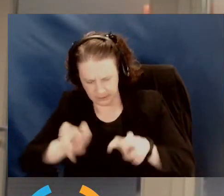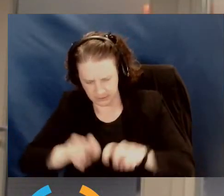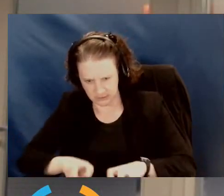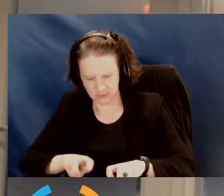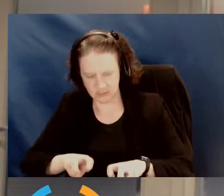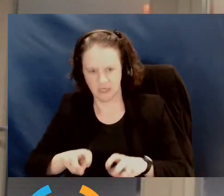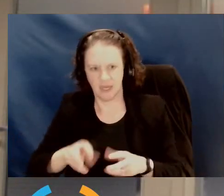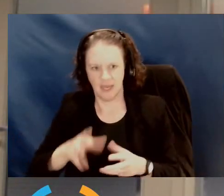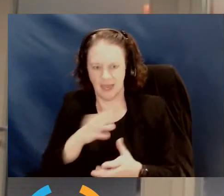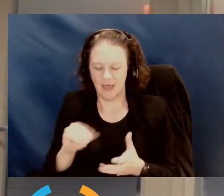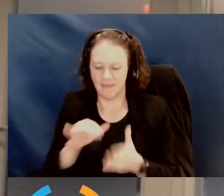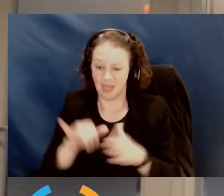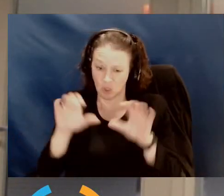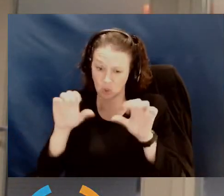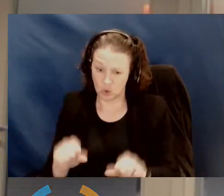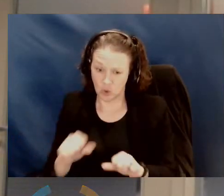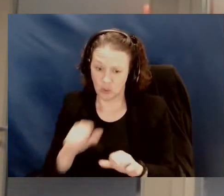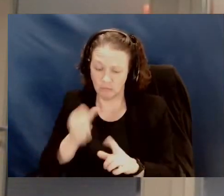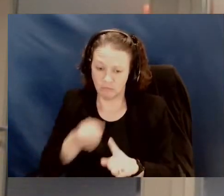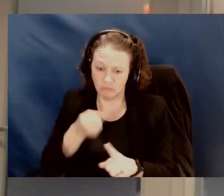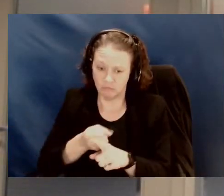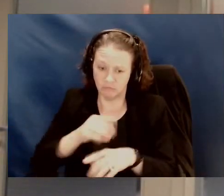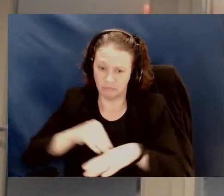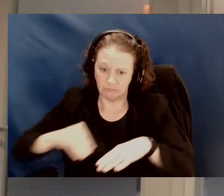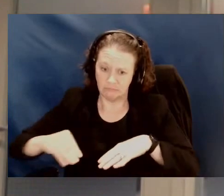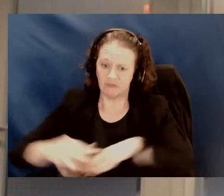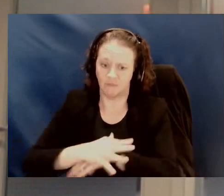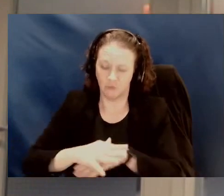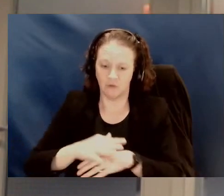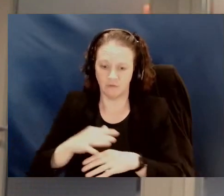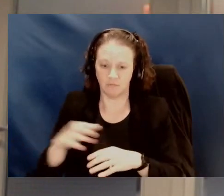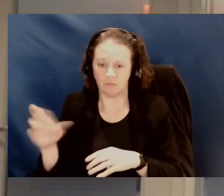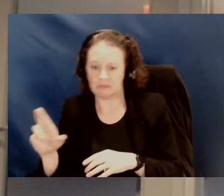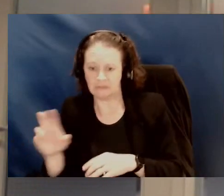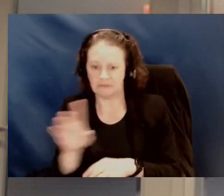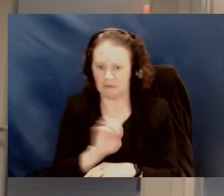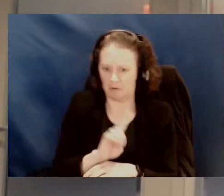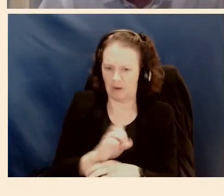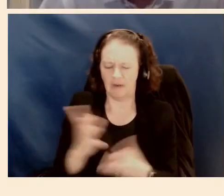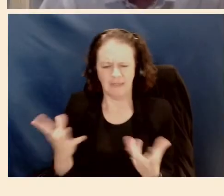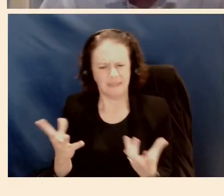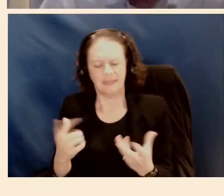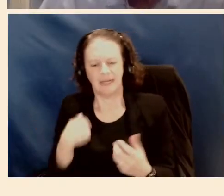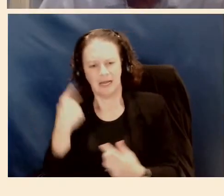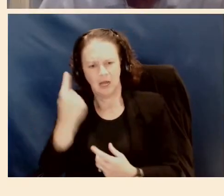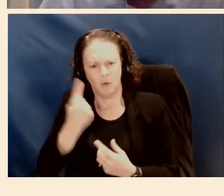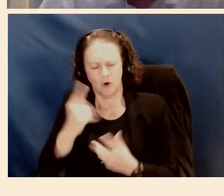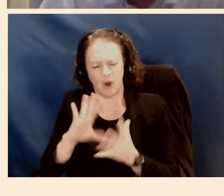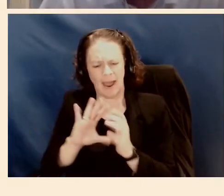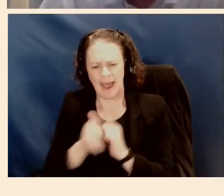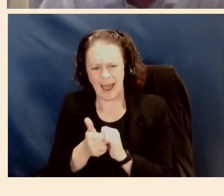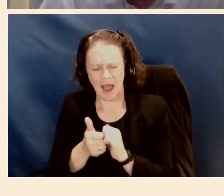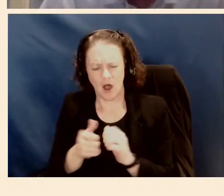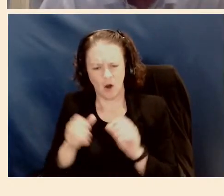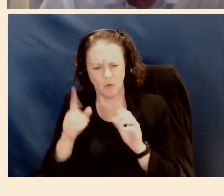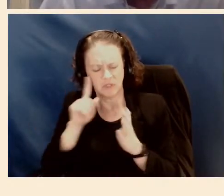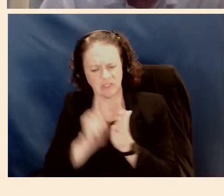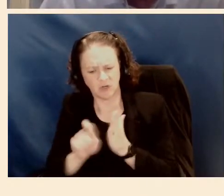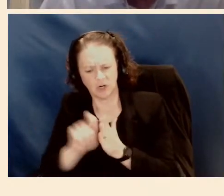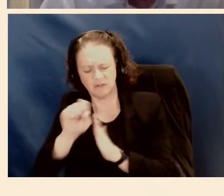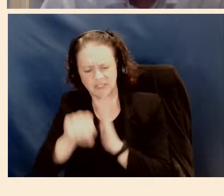partisan influence. So how would you, as Secretary of State, ensure that your office's audits are truly free